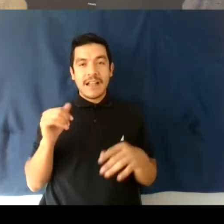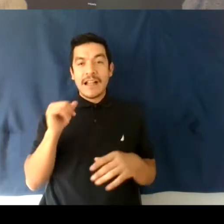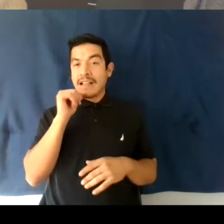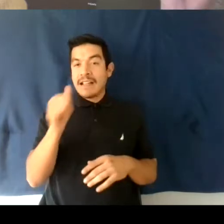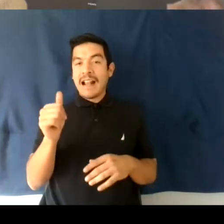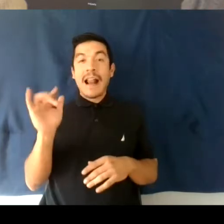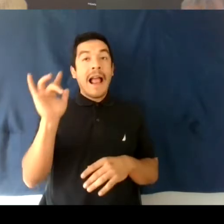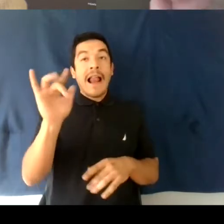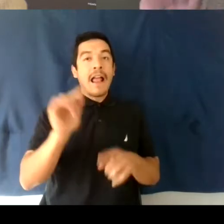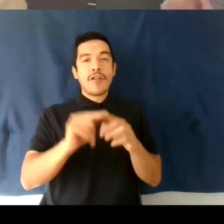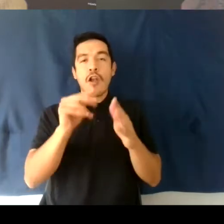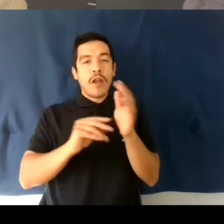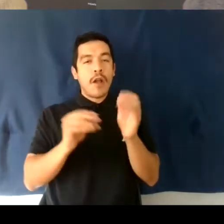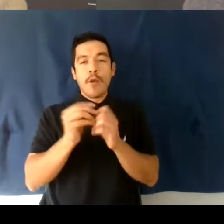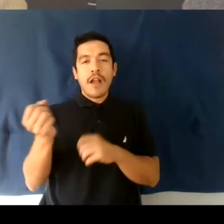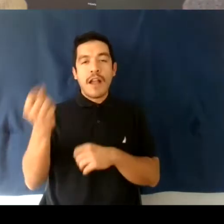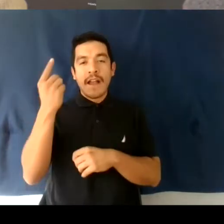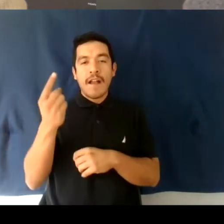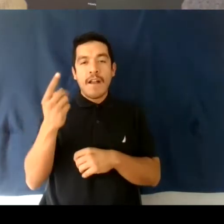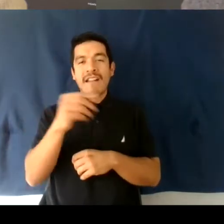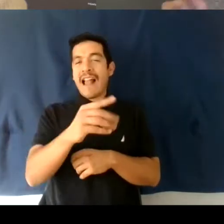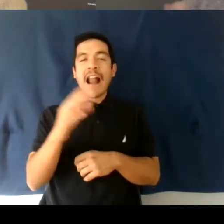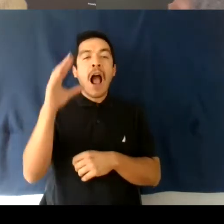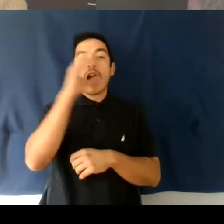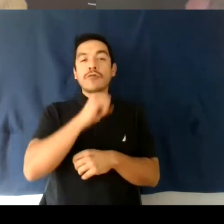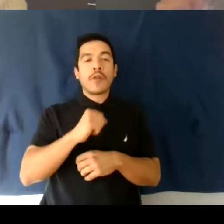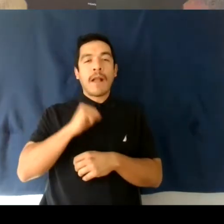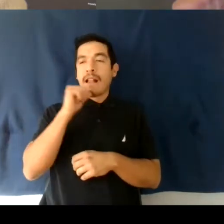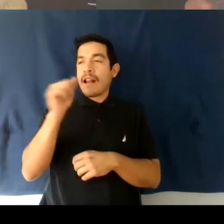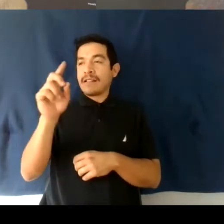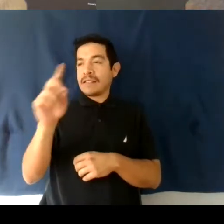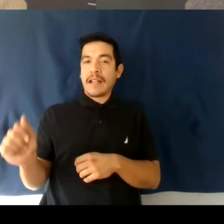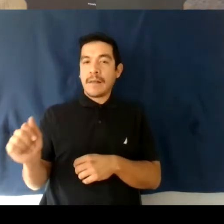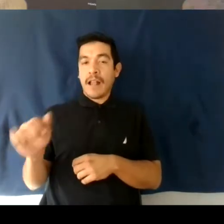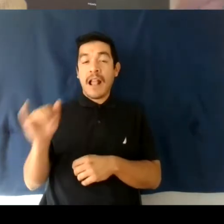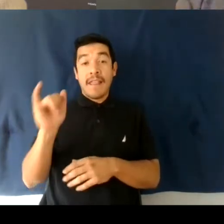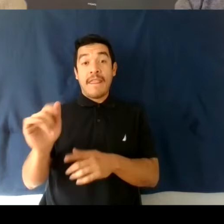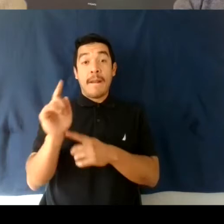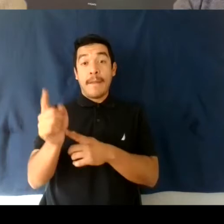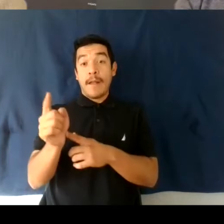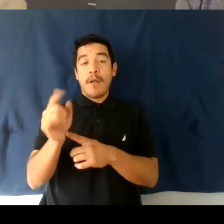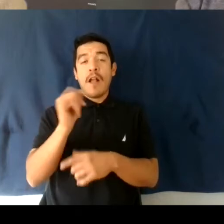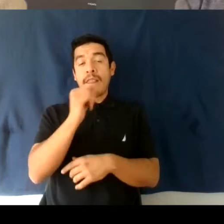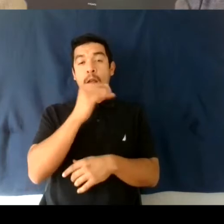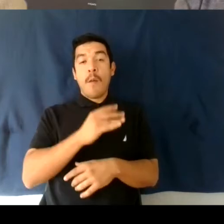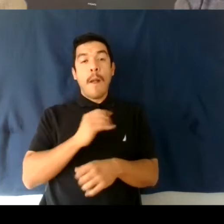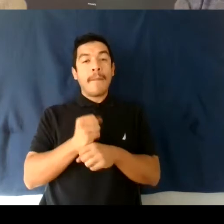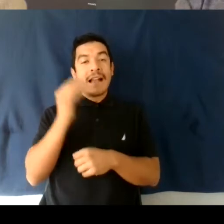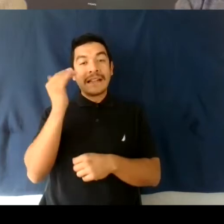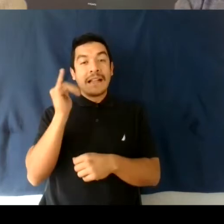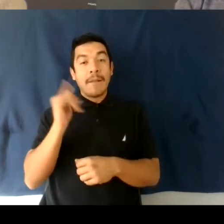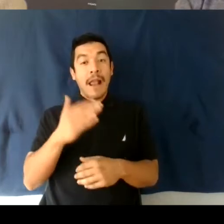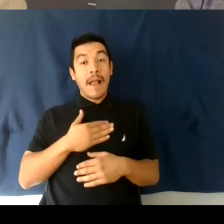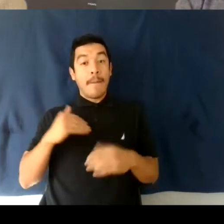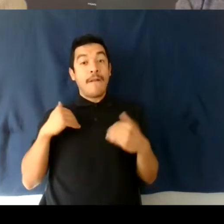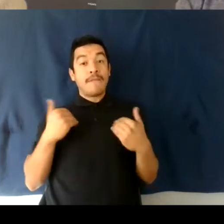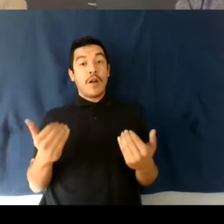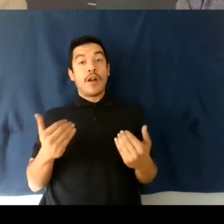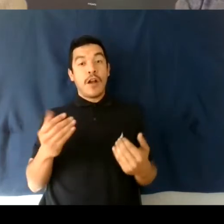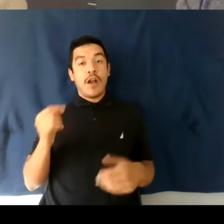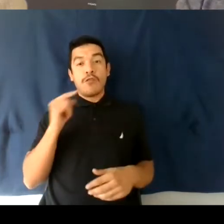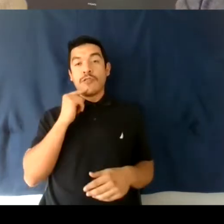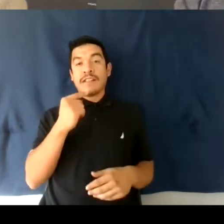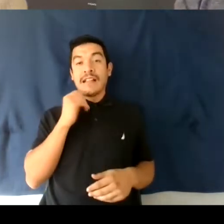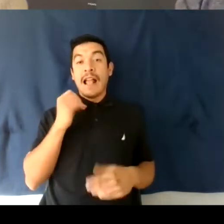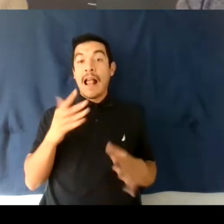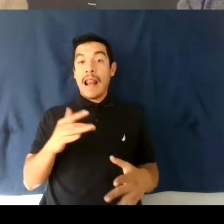more information, and assumed I was non-disabled. And Mhm. so at that moment, the lady made it seem like it was my fault and basically was